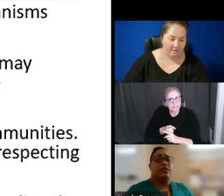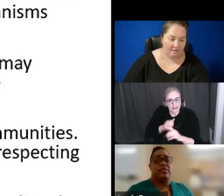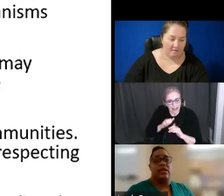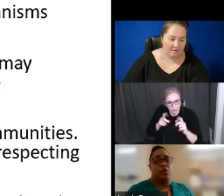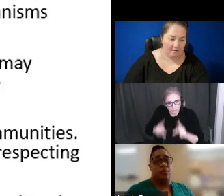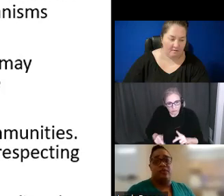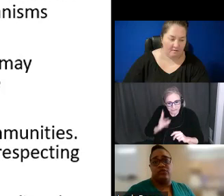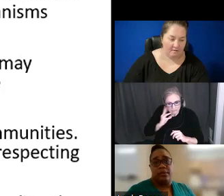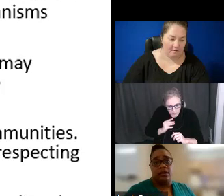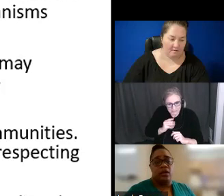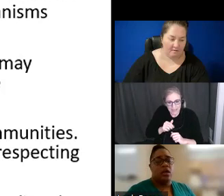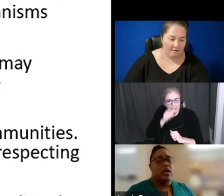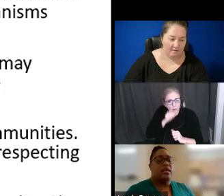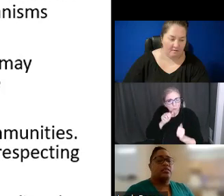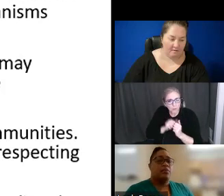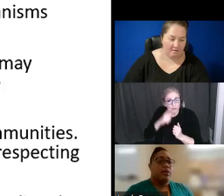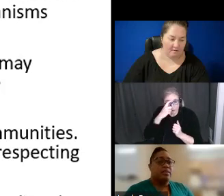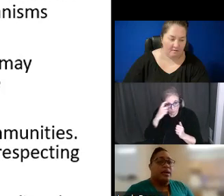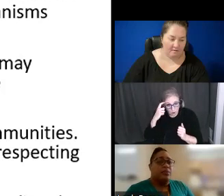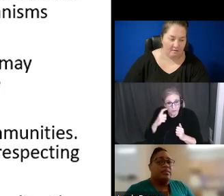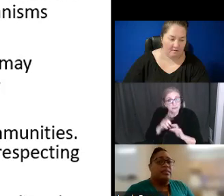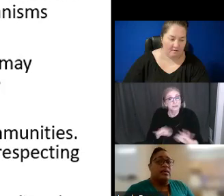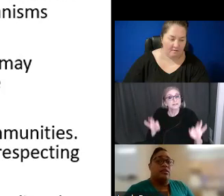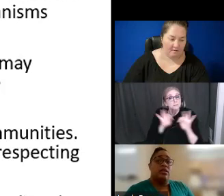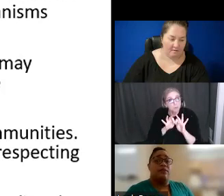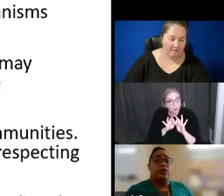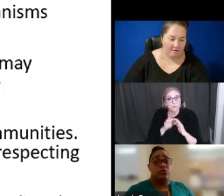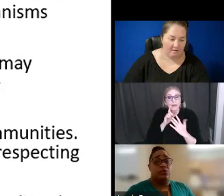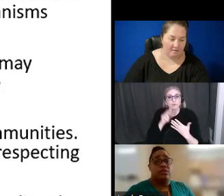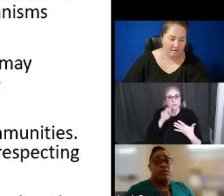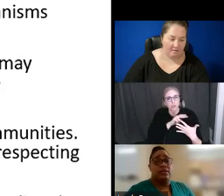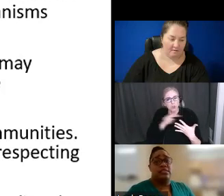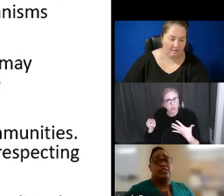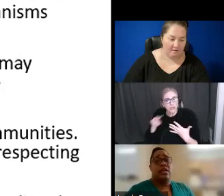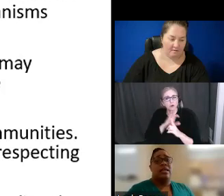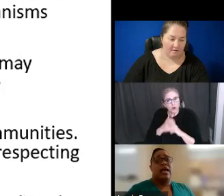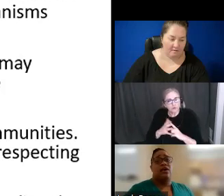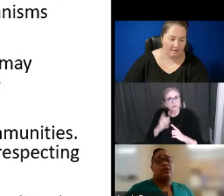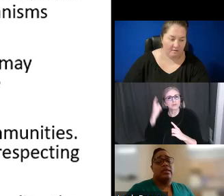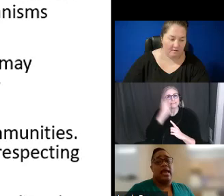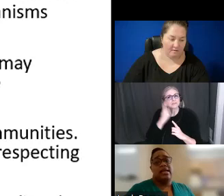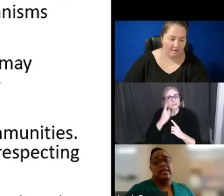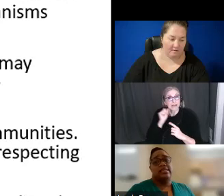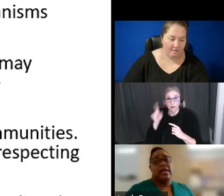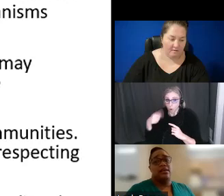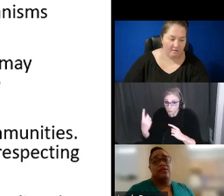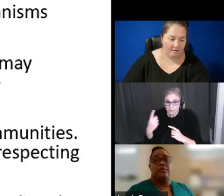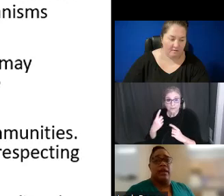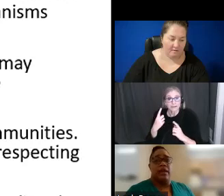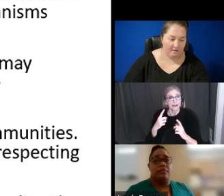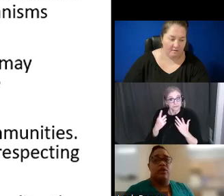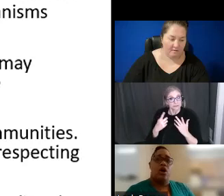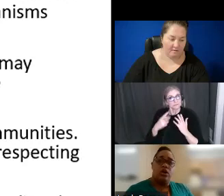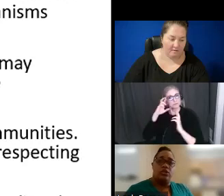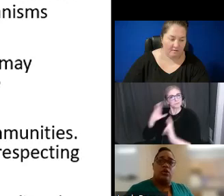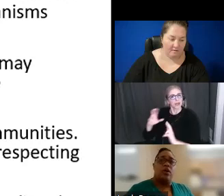individuals experience and cope with trauma. It is important that we take a look at cultural considerations not only as a sign of